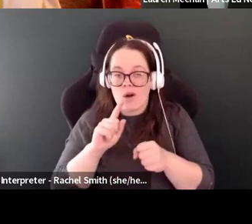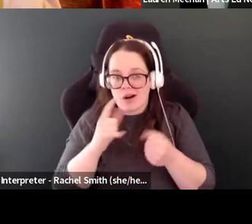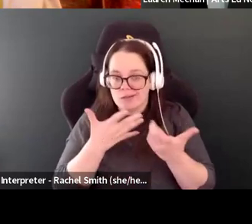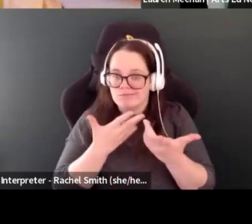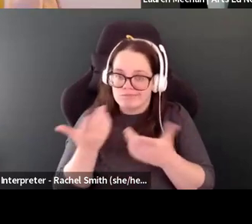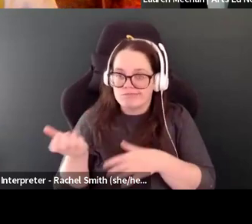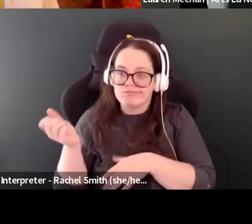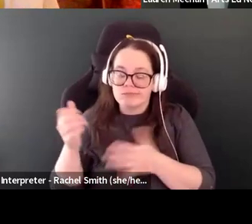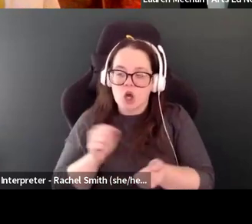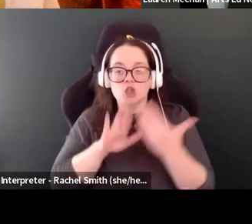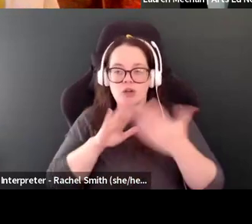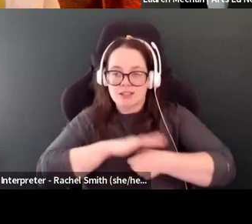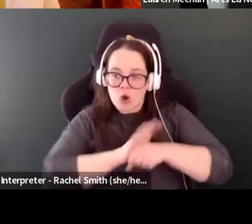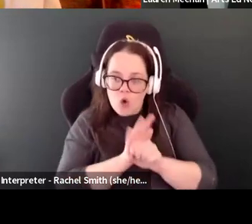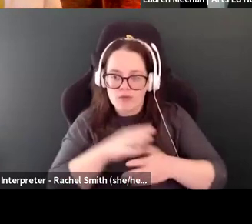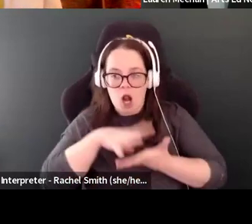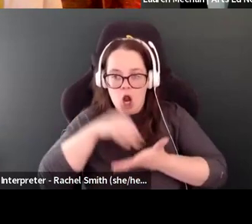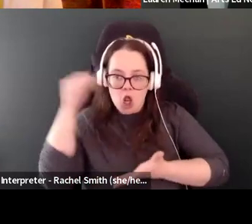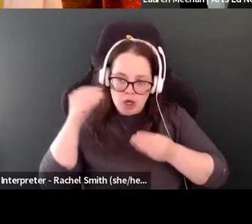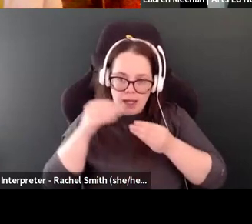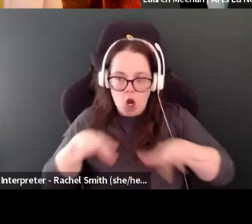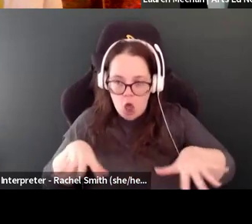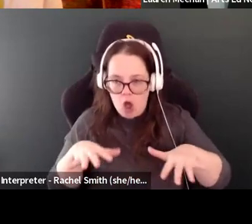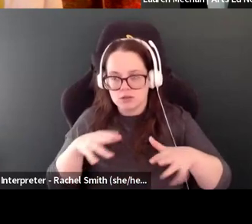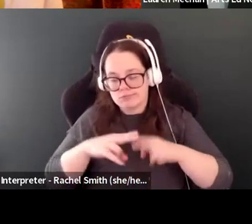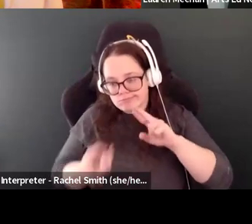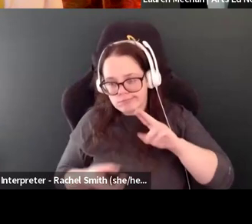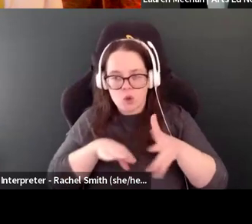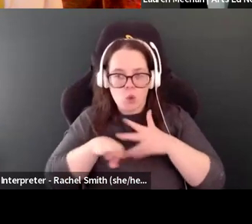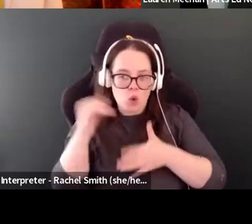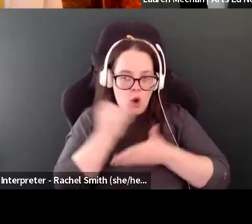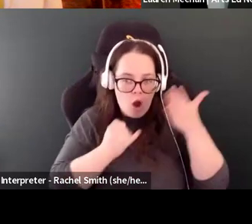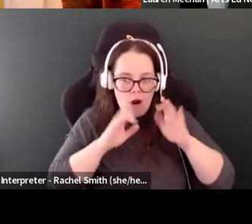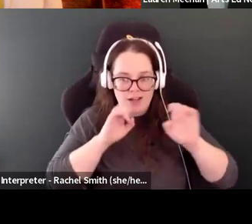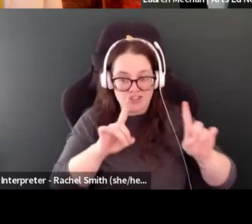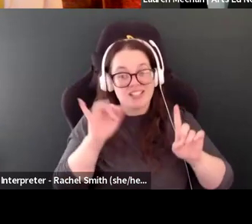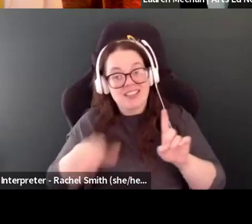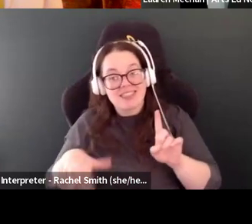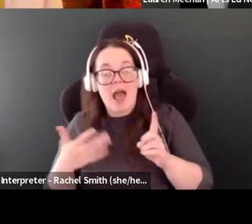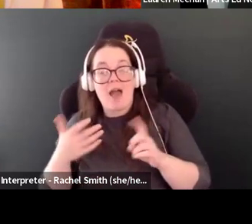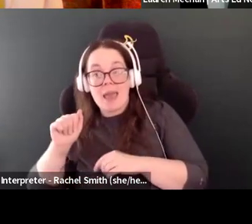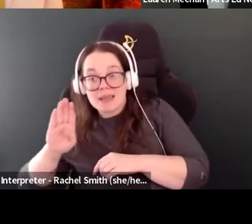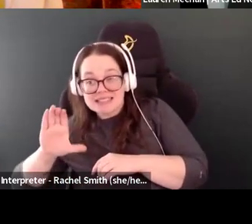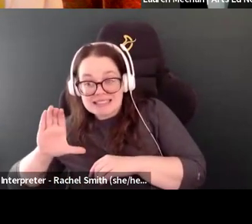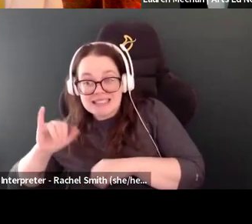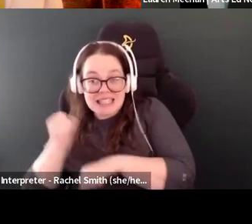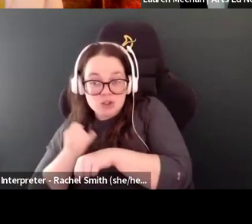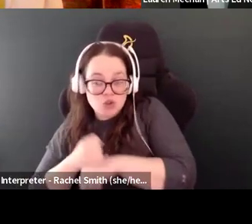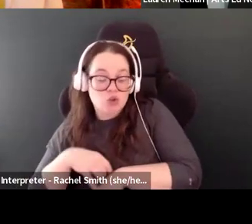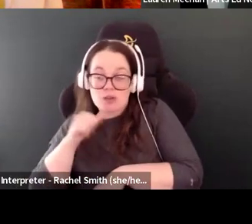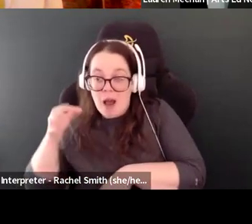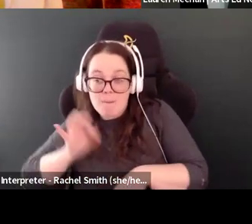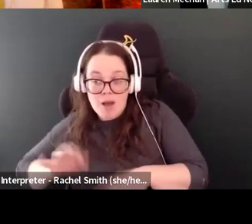through arts education. And that brought people like the ABC Institute, nonprofits that were already doing the work,